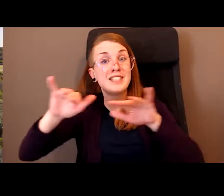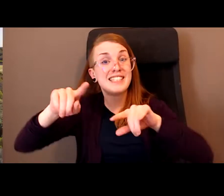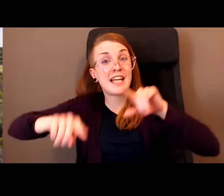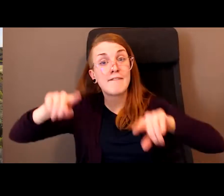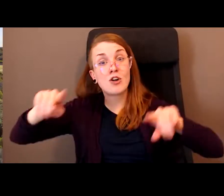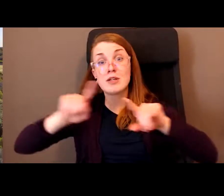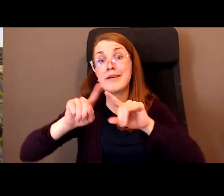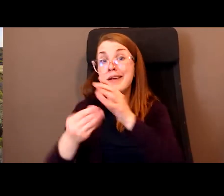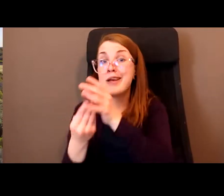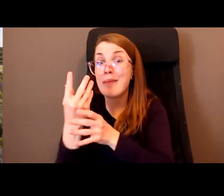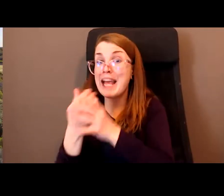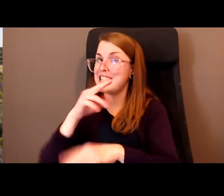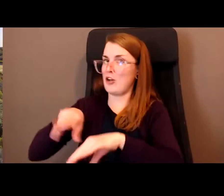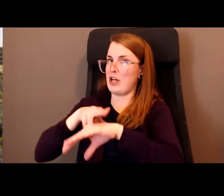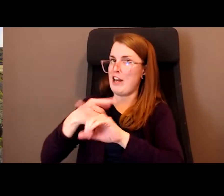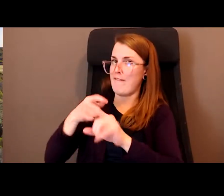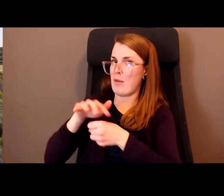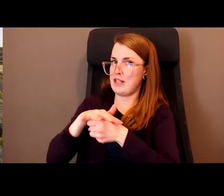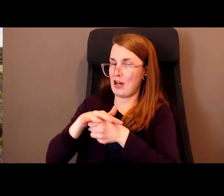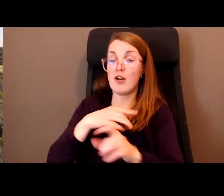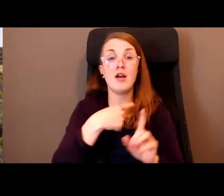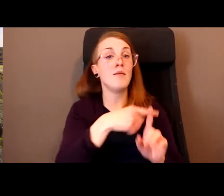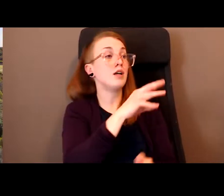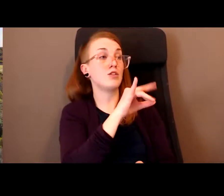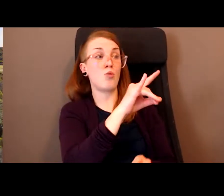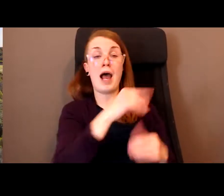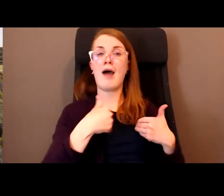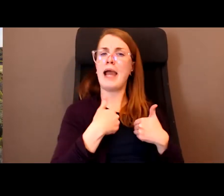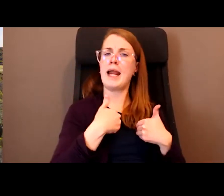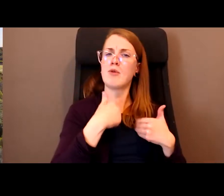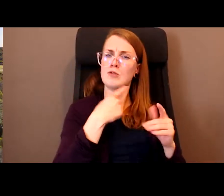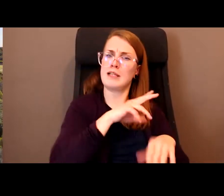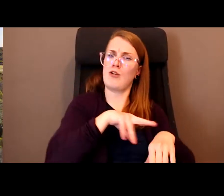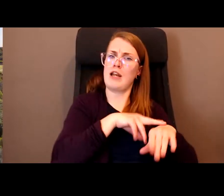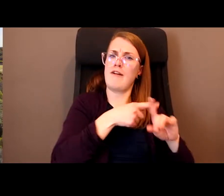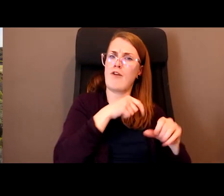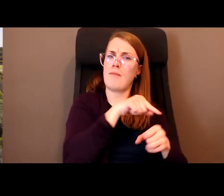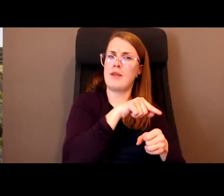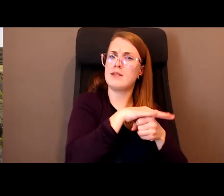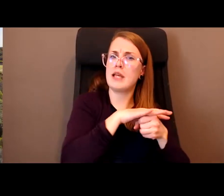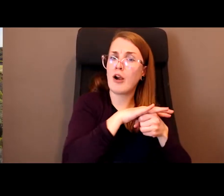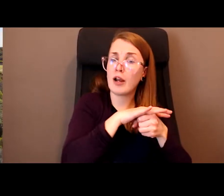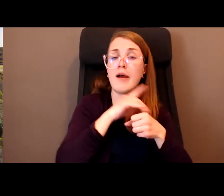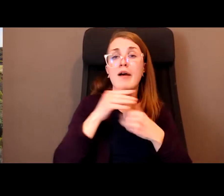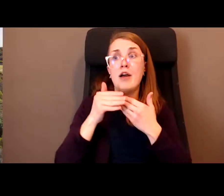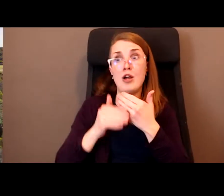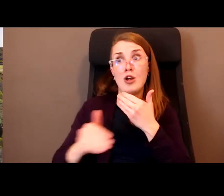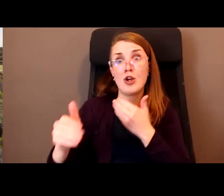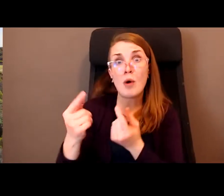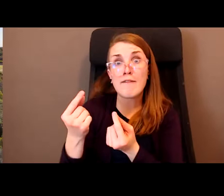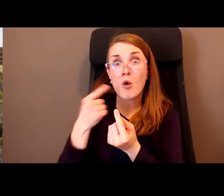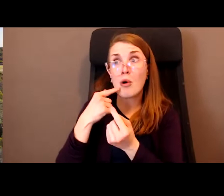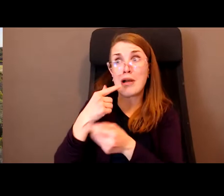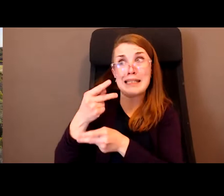native to this area, and the wildlife that is native to this area. In addition, as we go forward and we're grappling with climate change, thinking